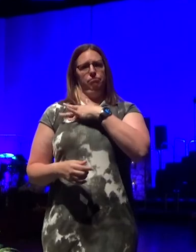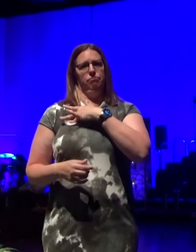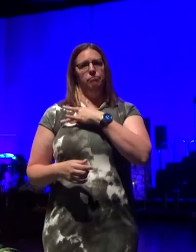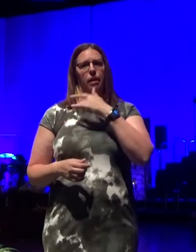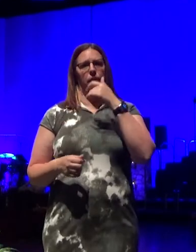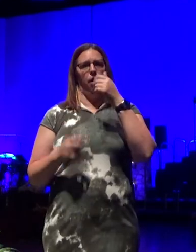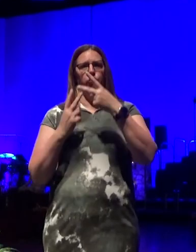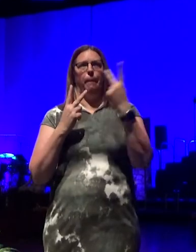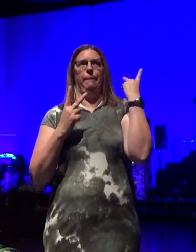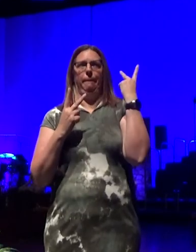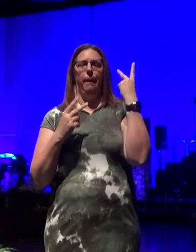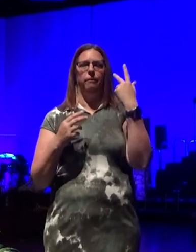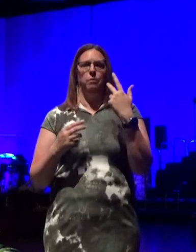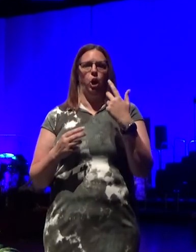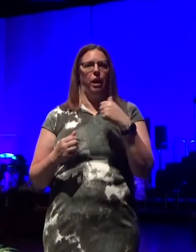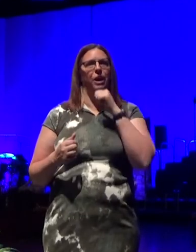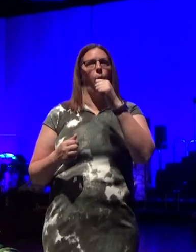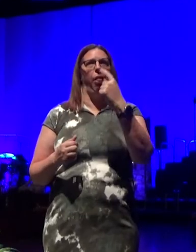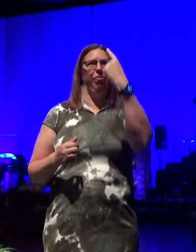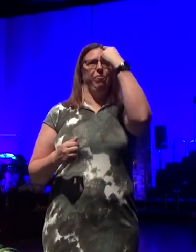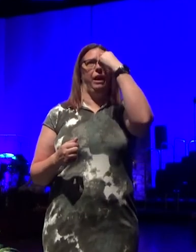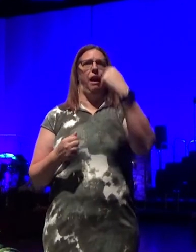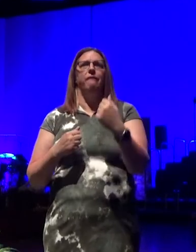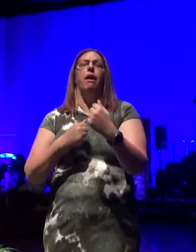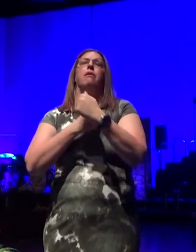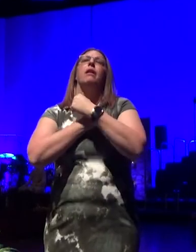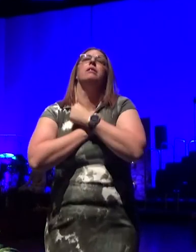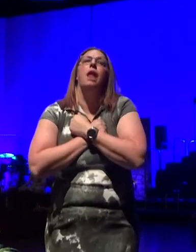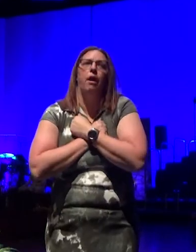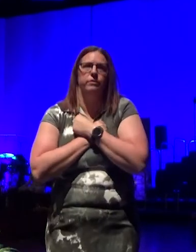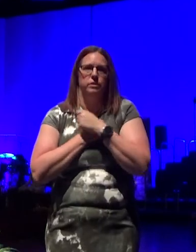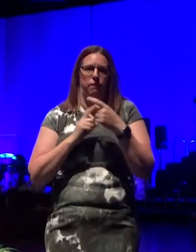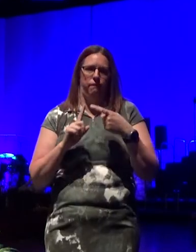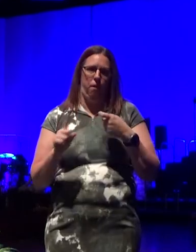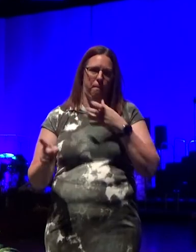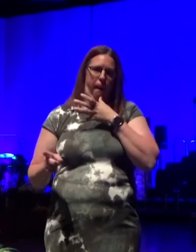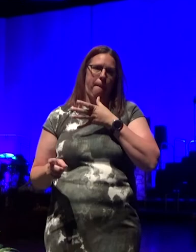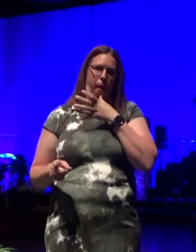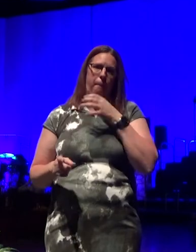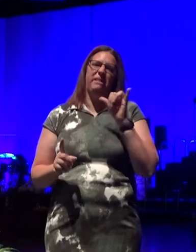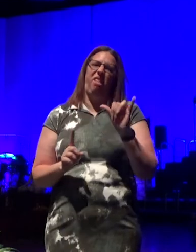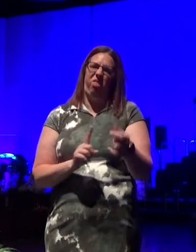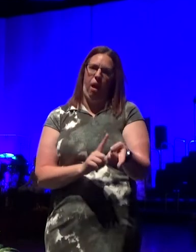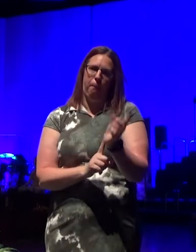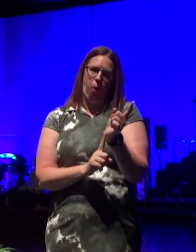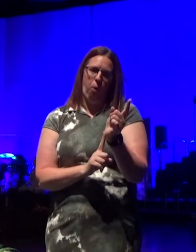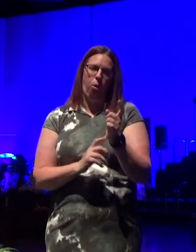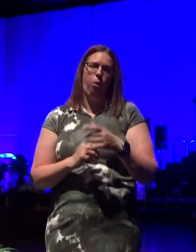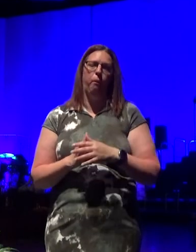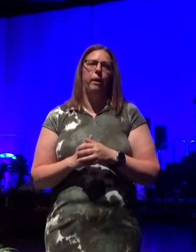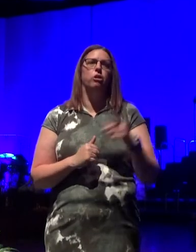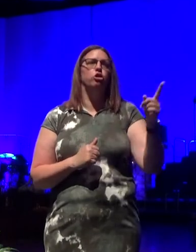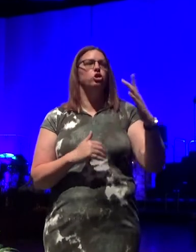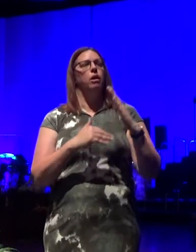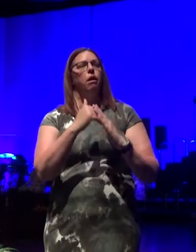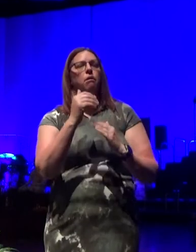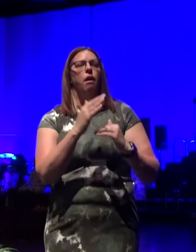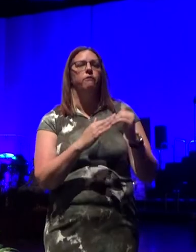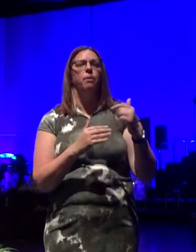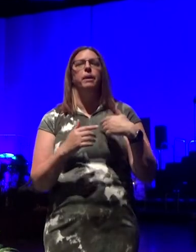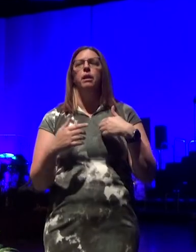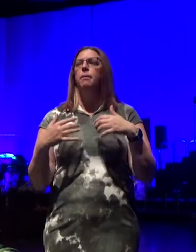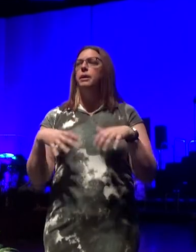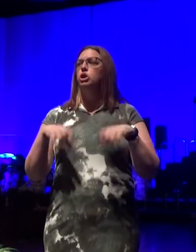have ever felt as loved by my mom as I did in that moment as she was comforting me. And it took me years to